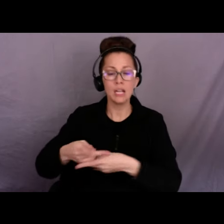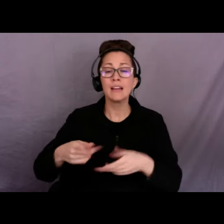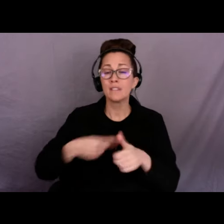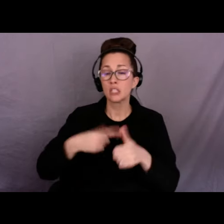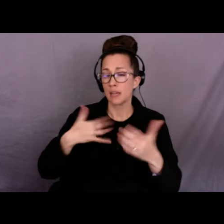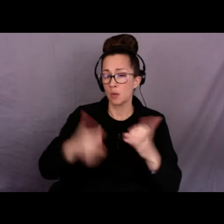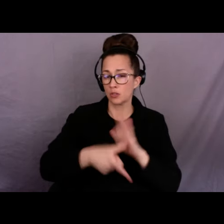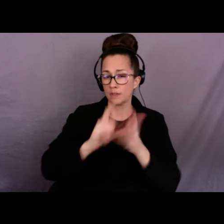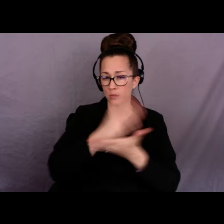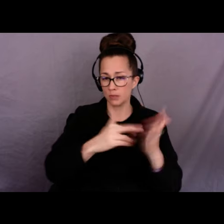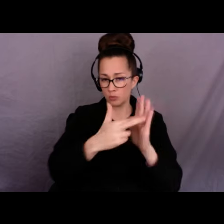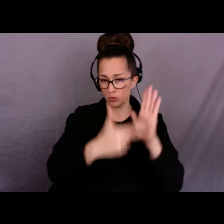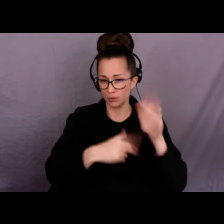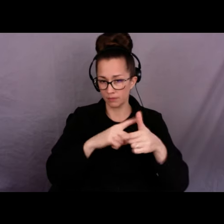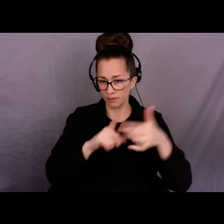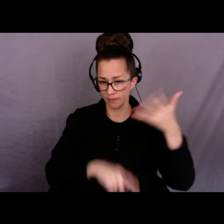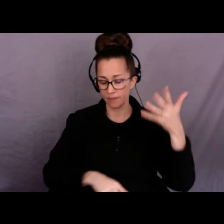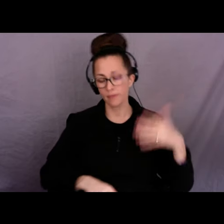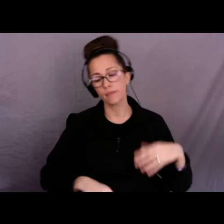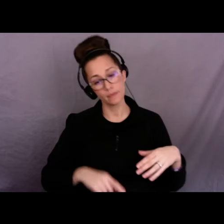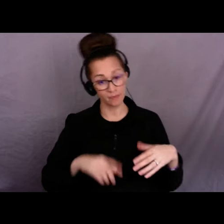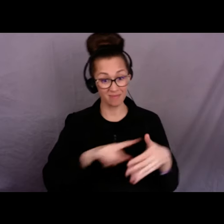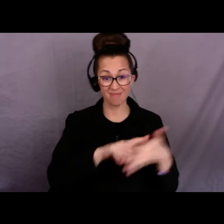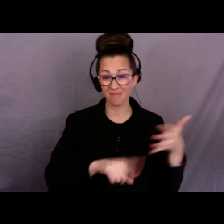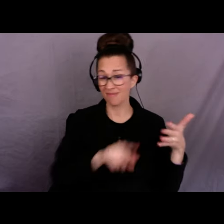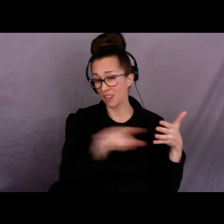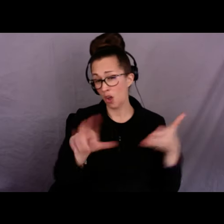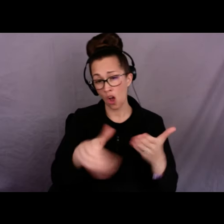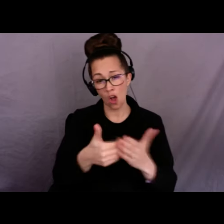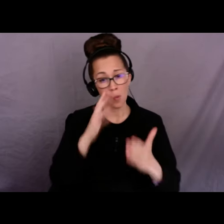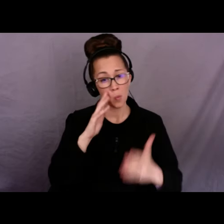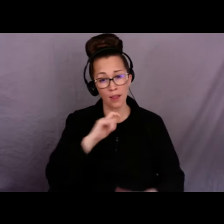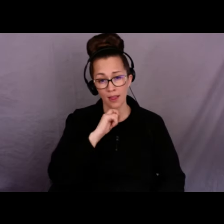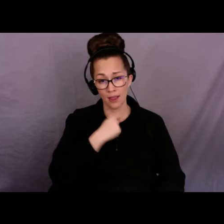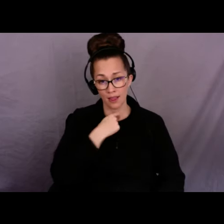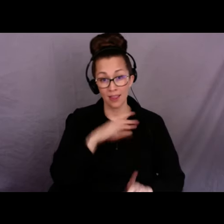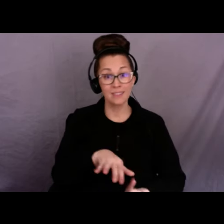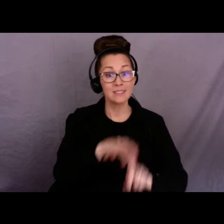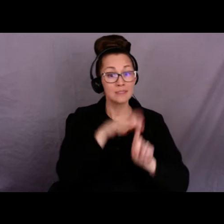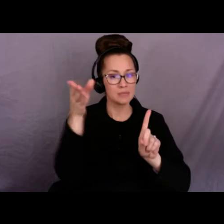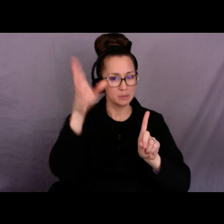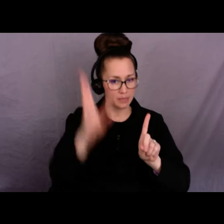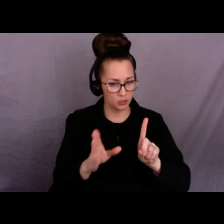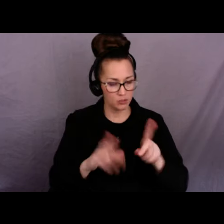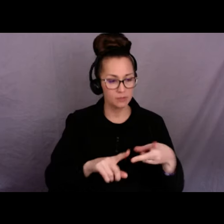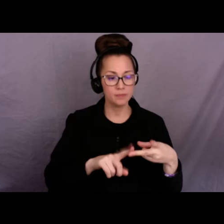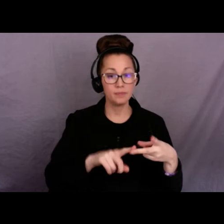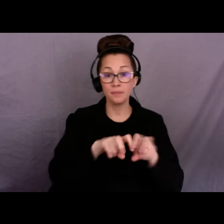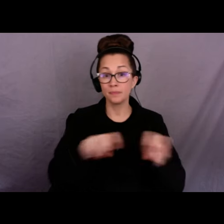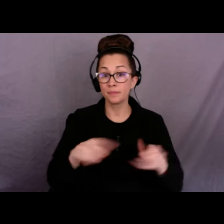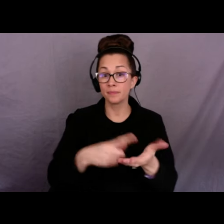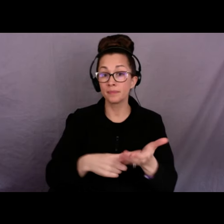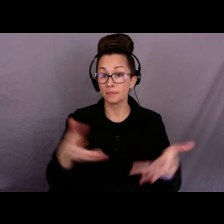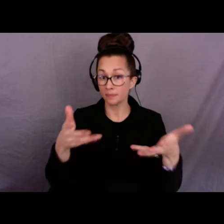to go over. Everyone will be muted during the event, except the speakers. After the panel discussion, we will